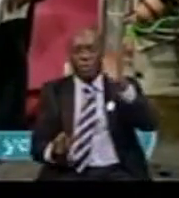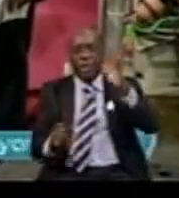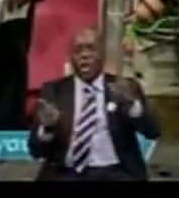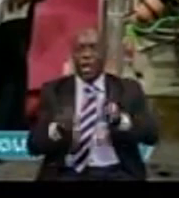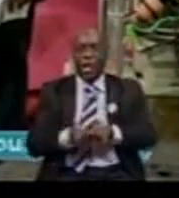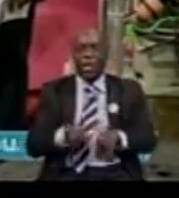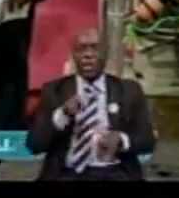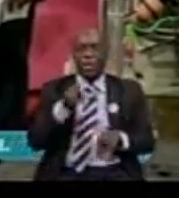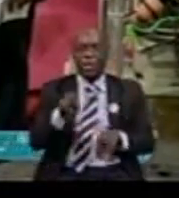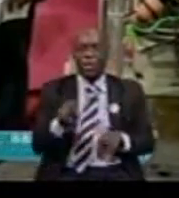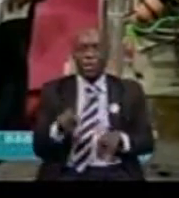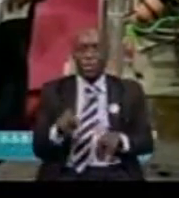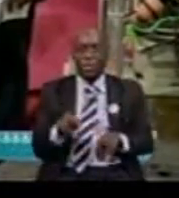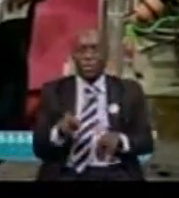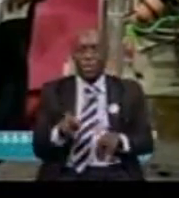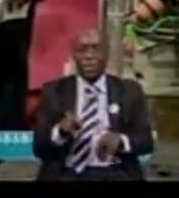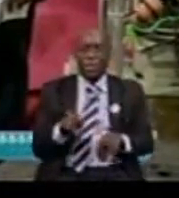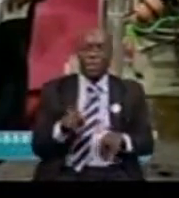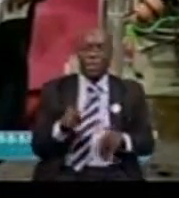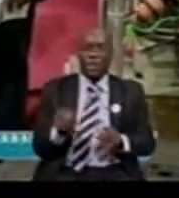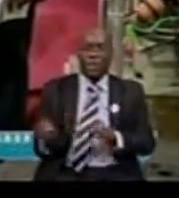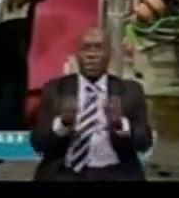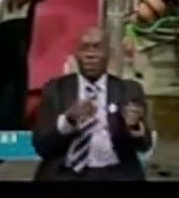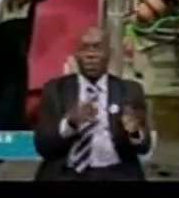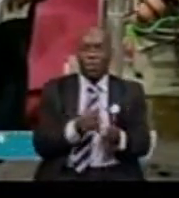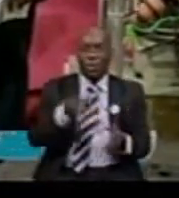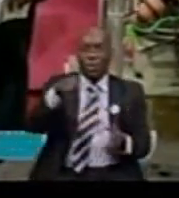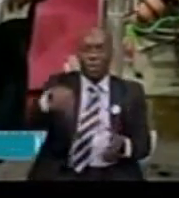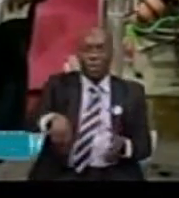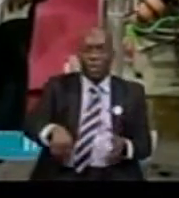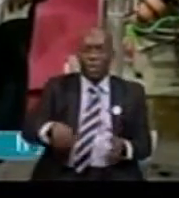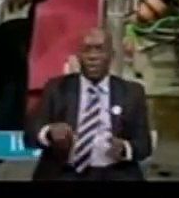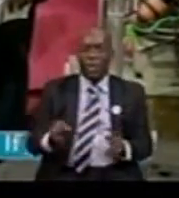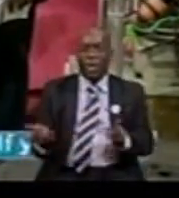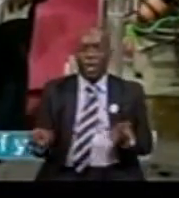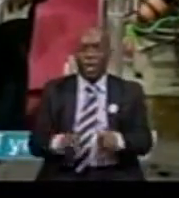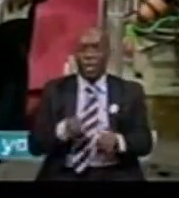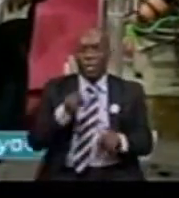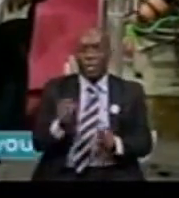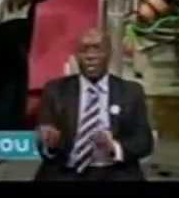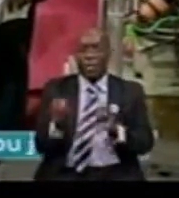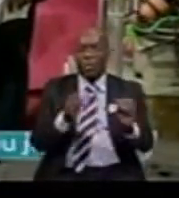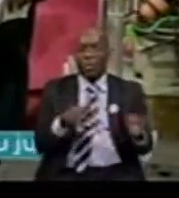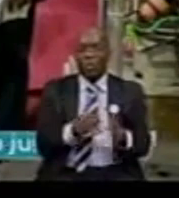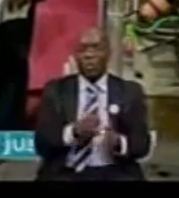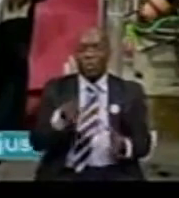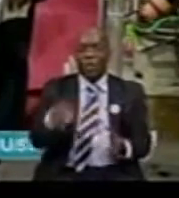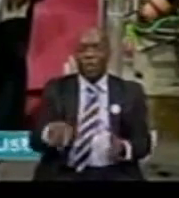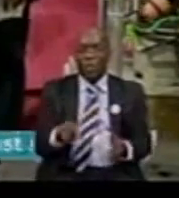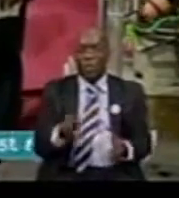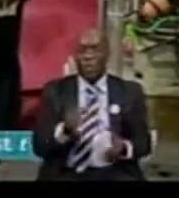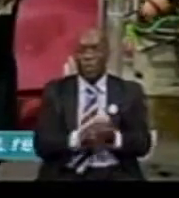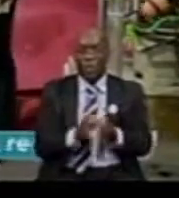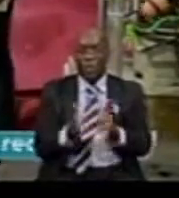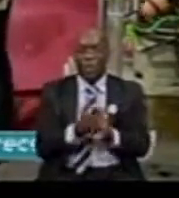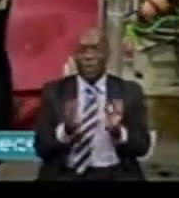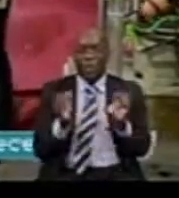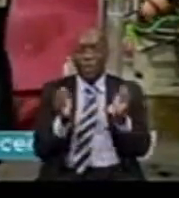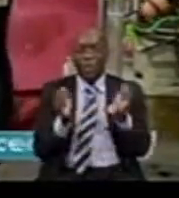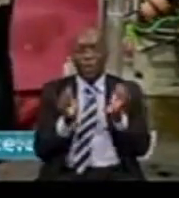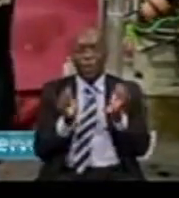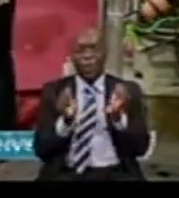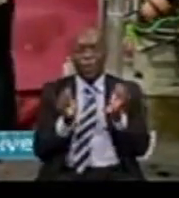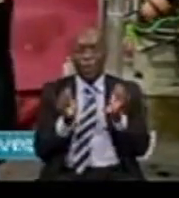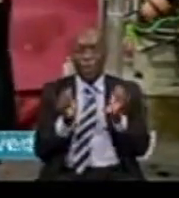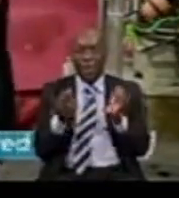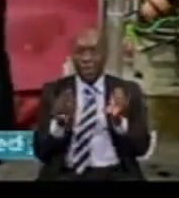mo gbe le gba ti ma gbe le mai nkan to ya mi lenu pe mo se gbe le bayi o kan tutu ni ah ese yen wa tutu mo wa gbo